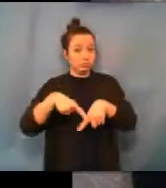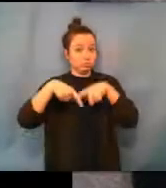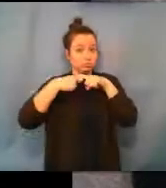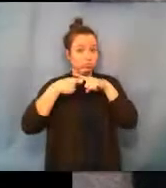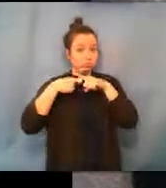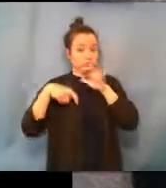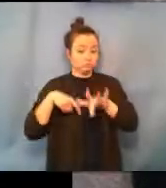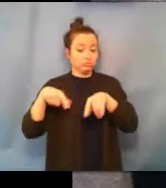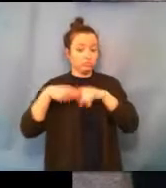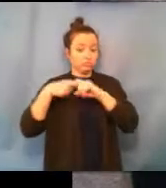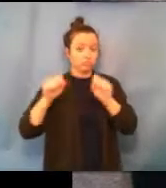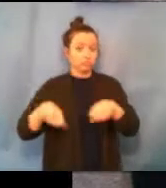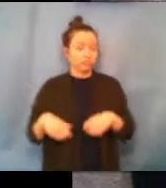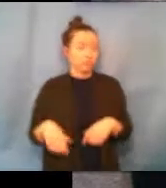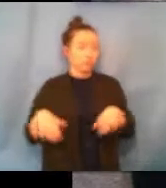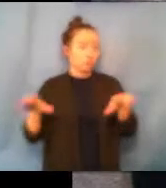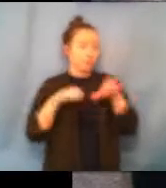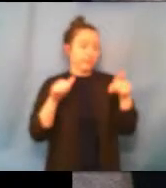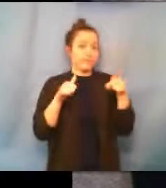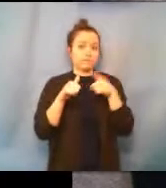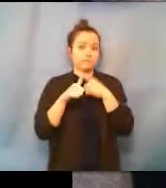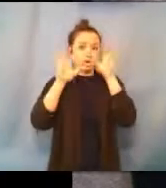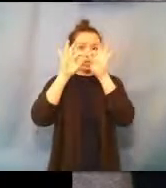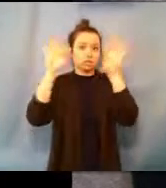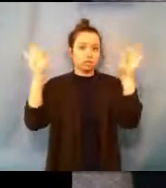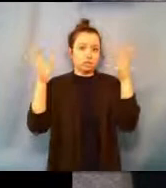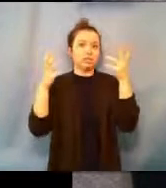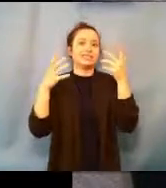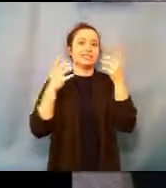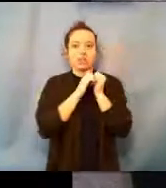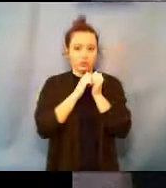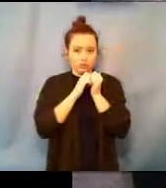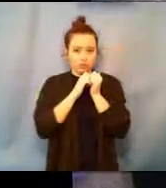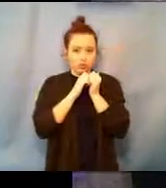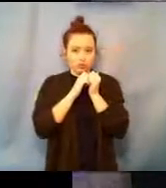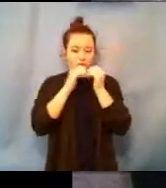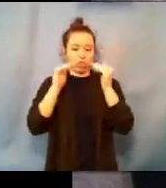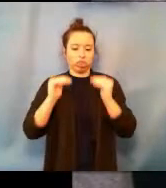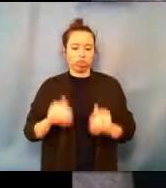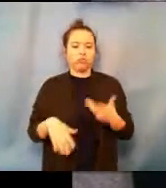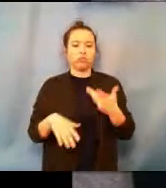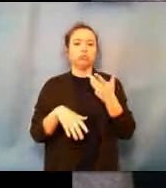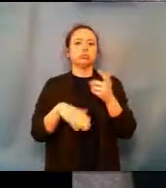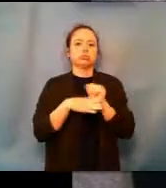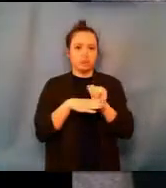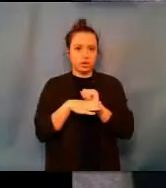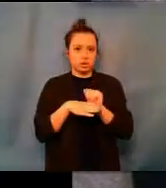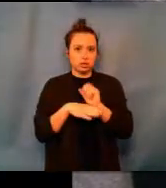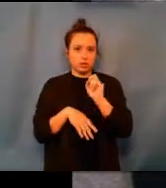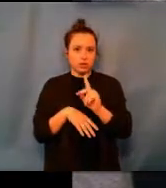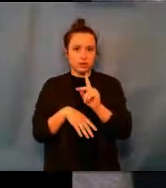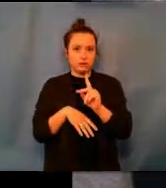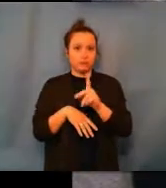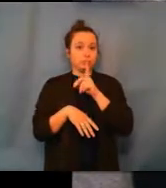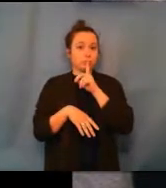you can grab it. We're going to do the first row together. Then I'm going to let you do the rest of the pages practice. Make sure